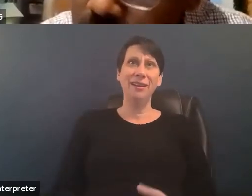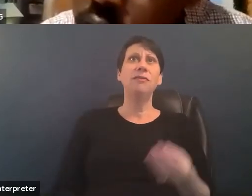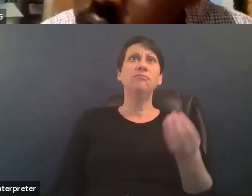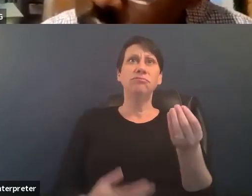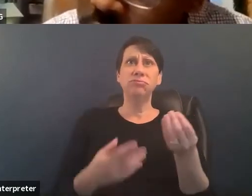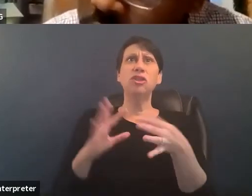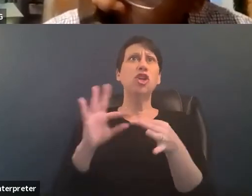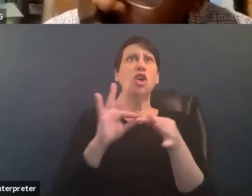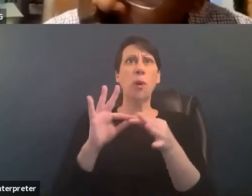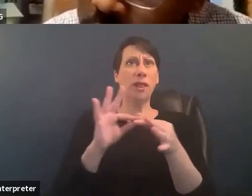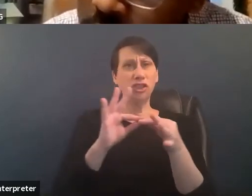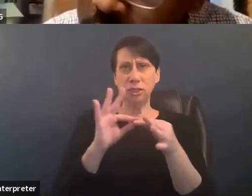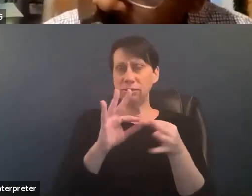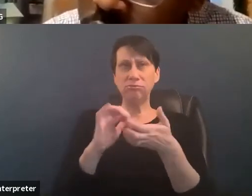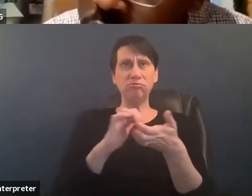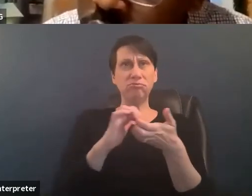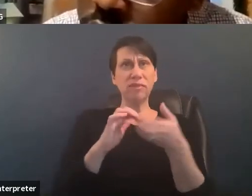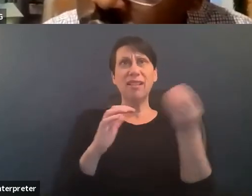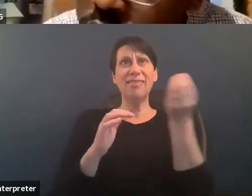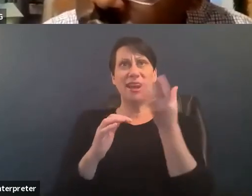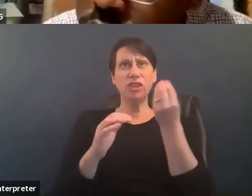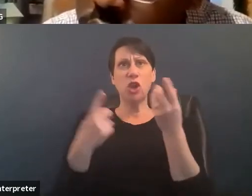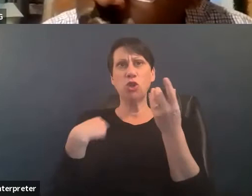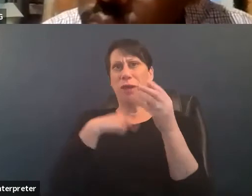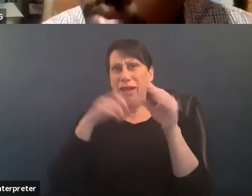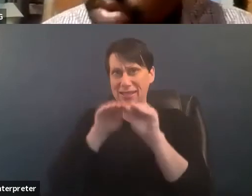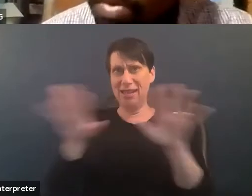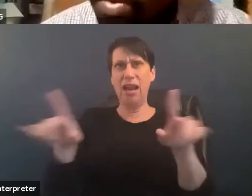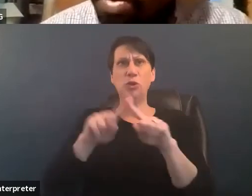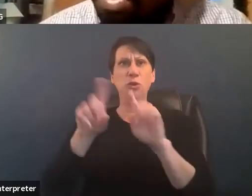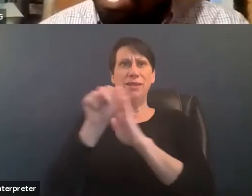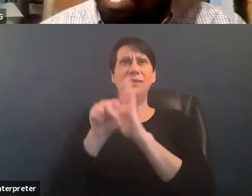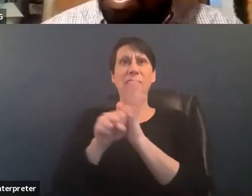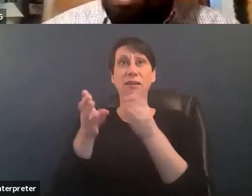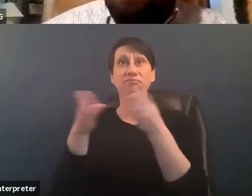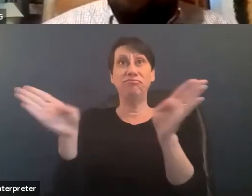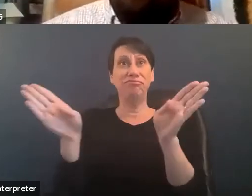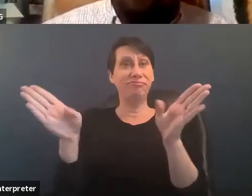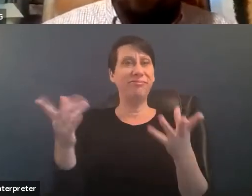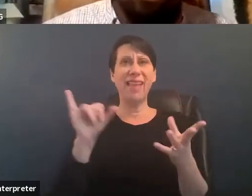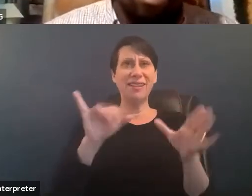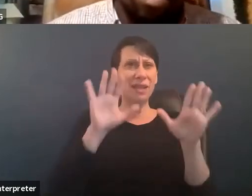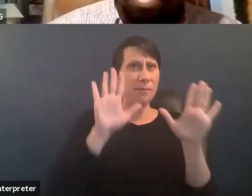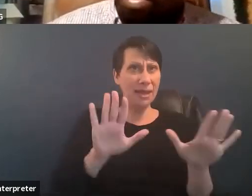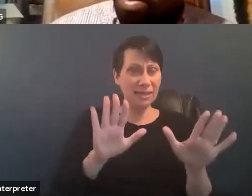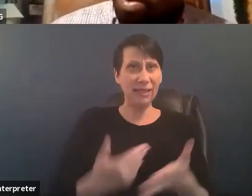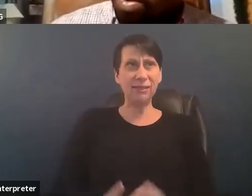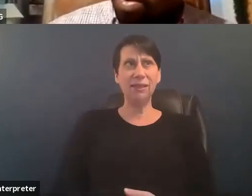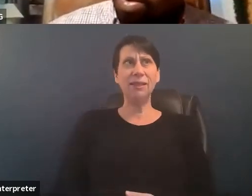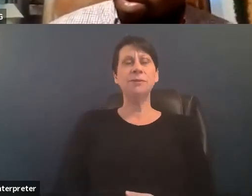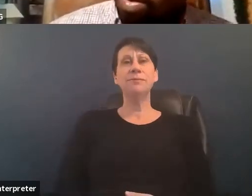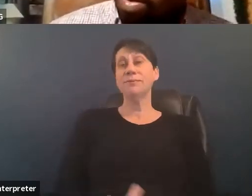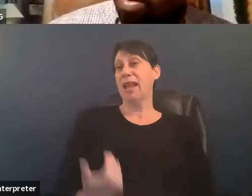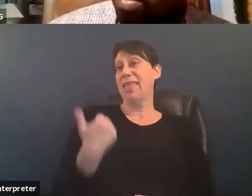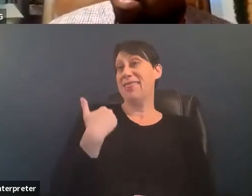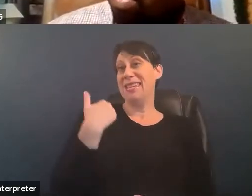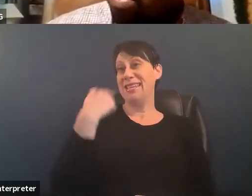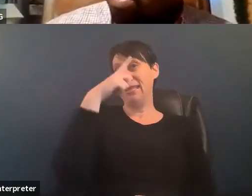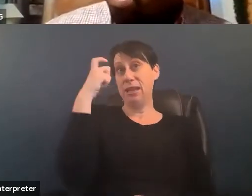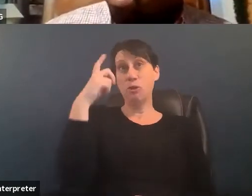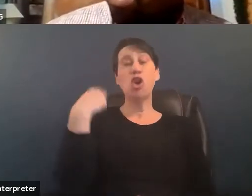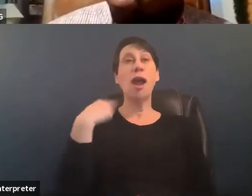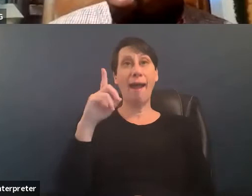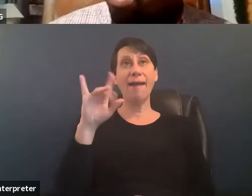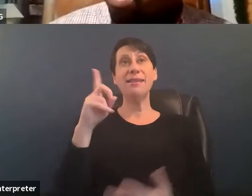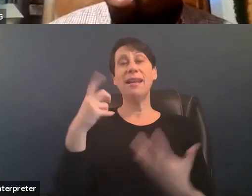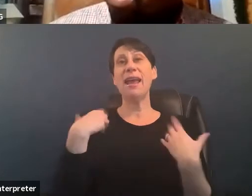so that we can share that information statewide. That is awesome. And also this summer, I was able to do healthy relationship